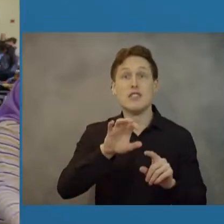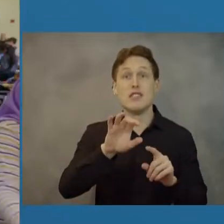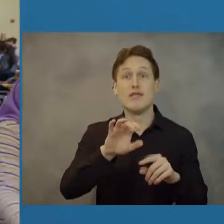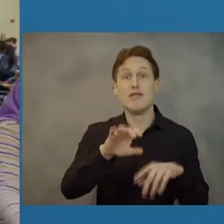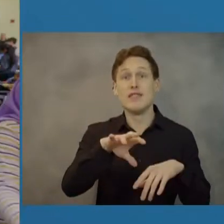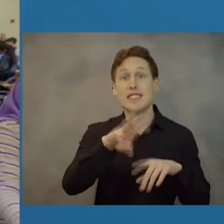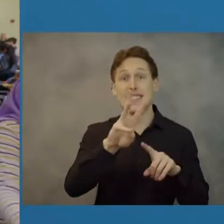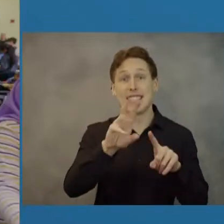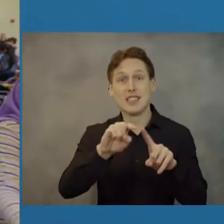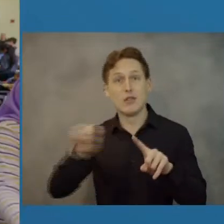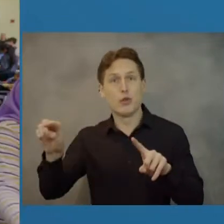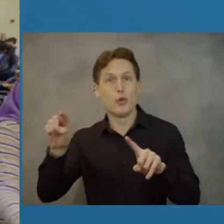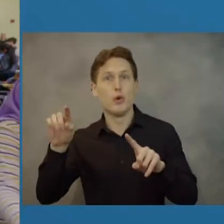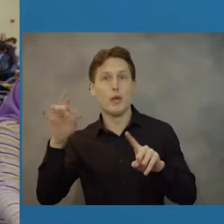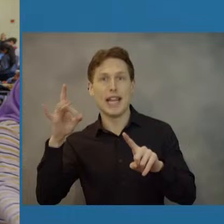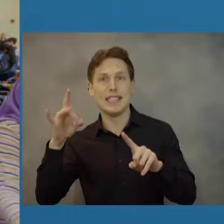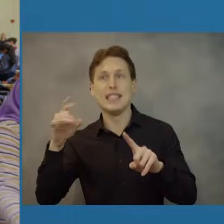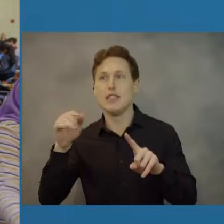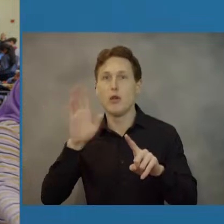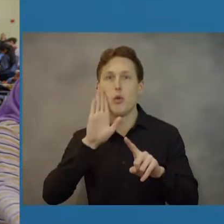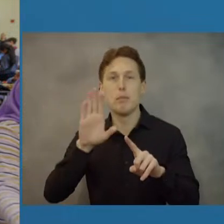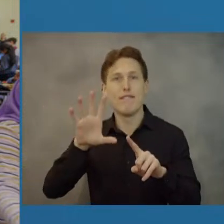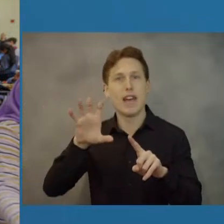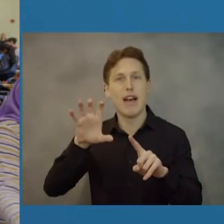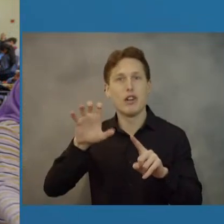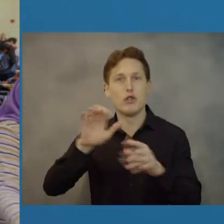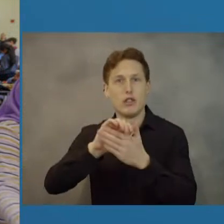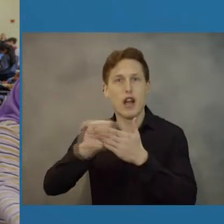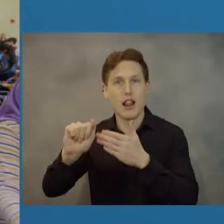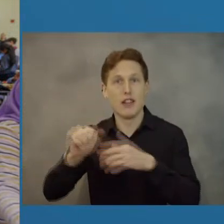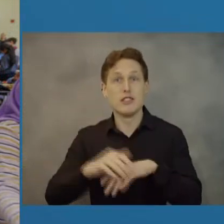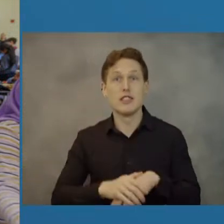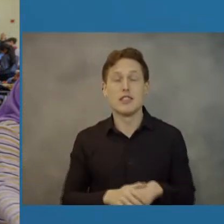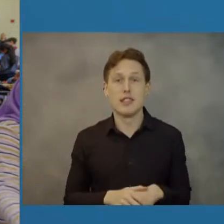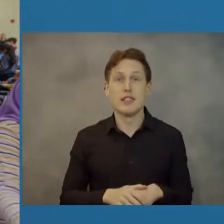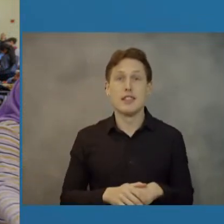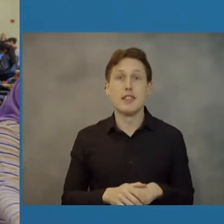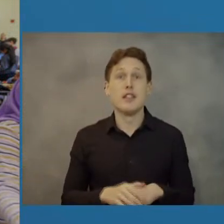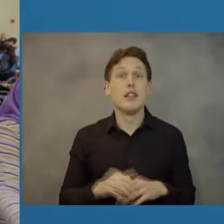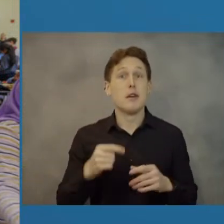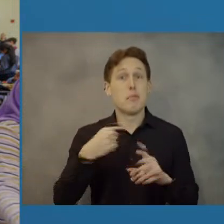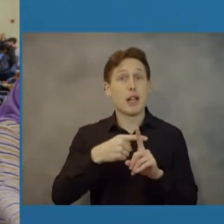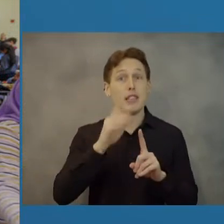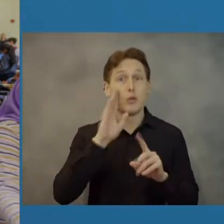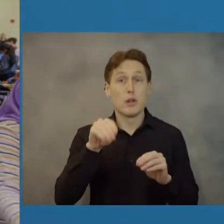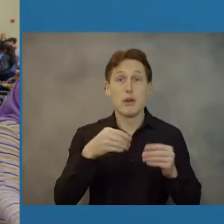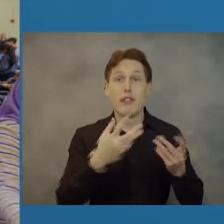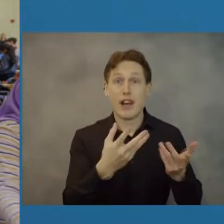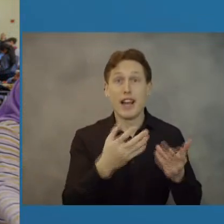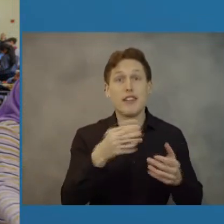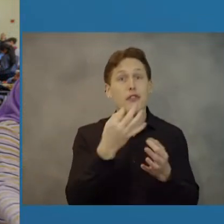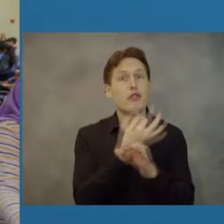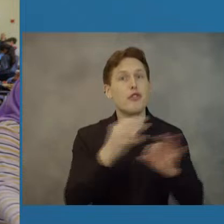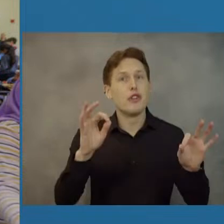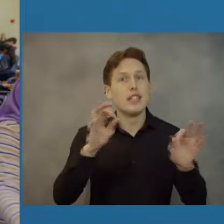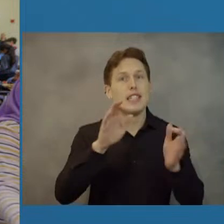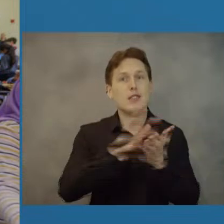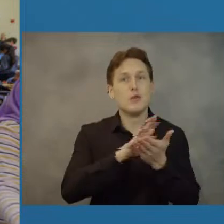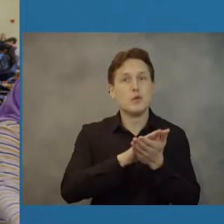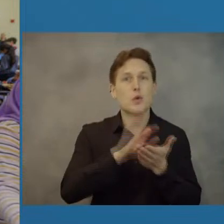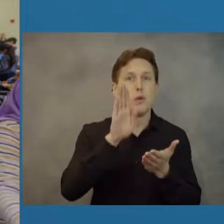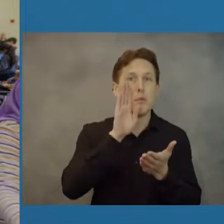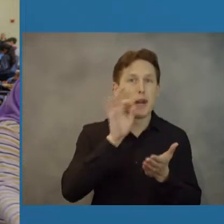investing $340 million to provide free school breakfast and lunch to all K-12